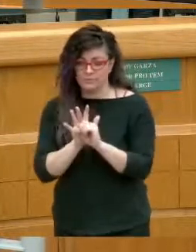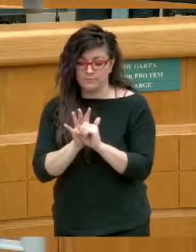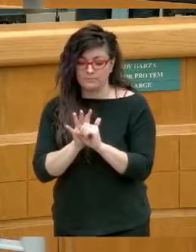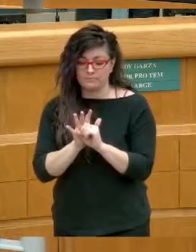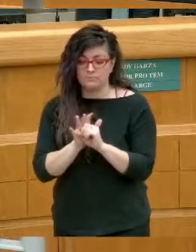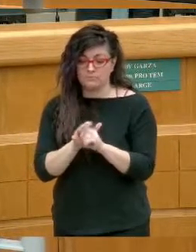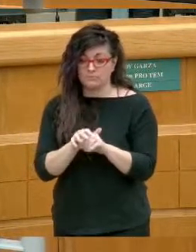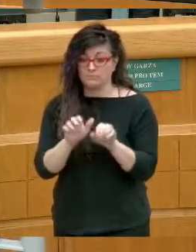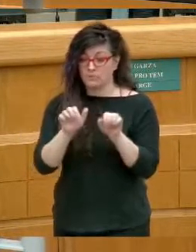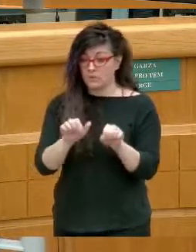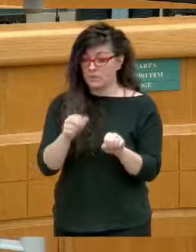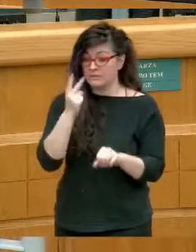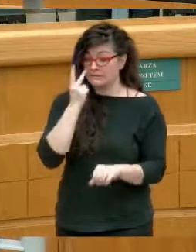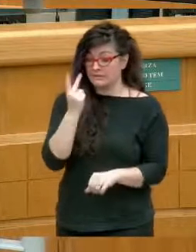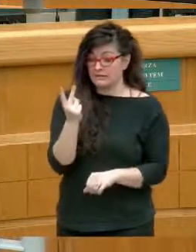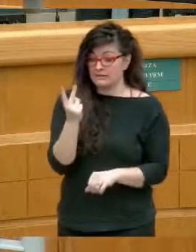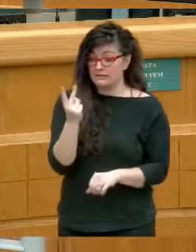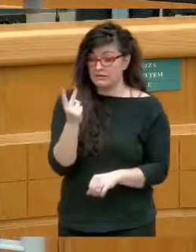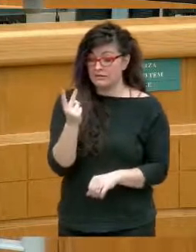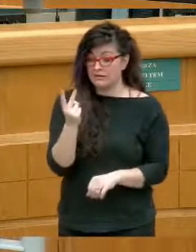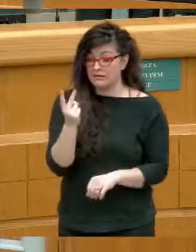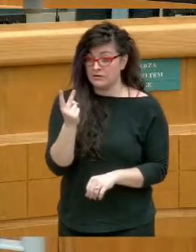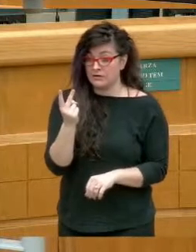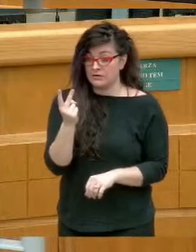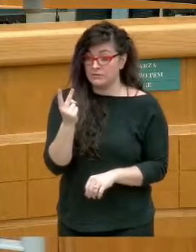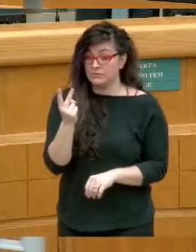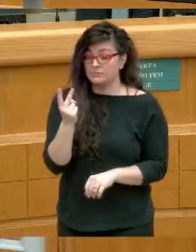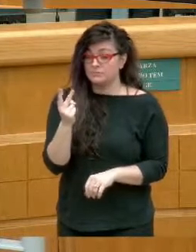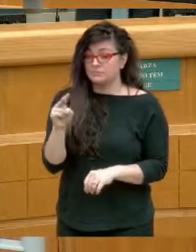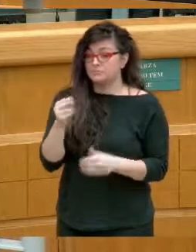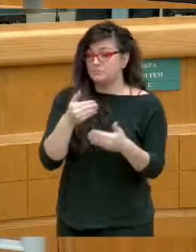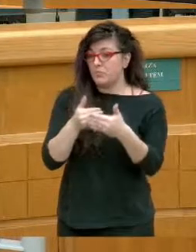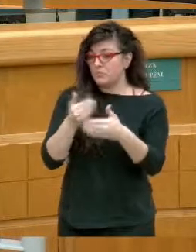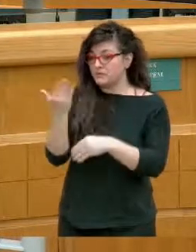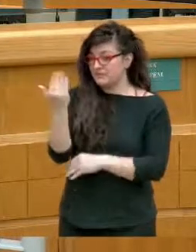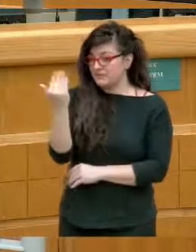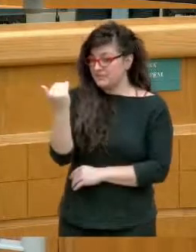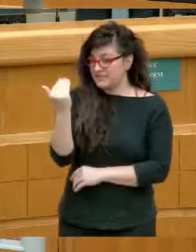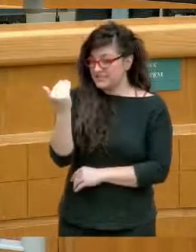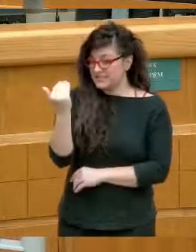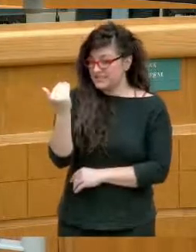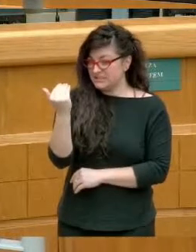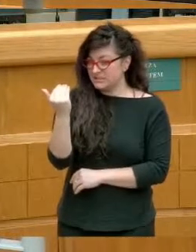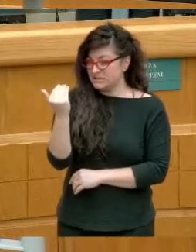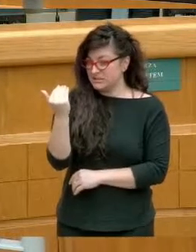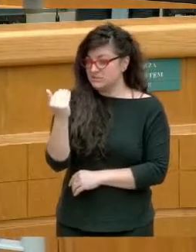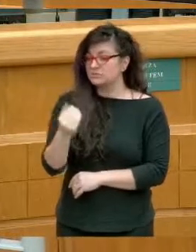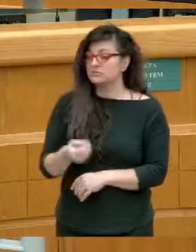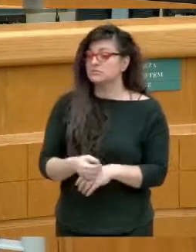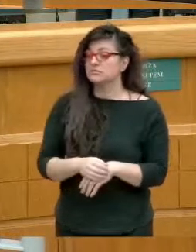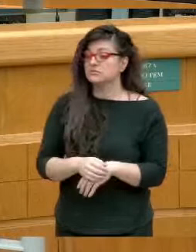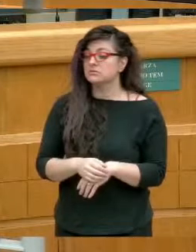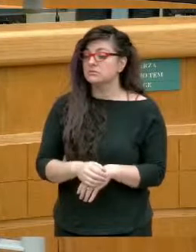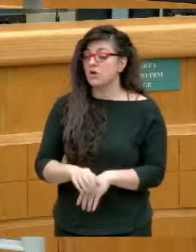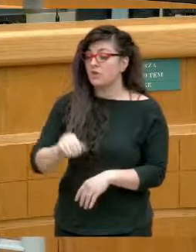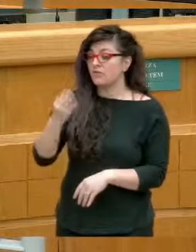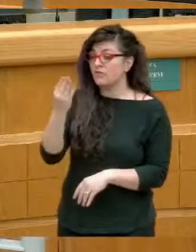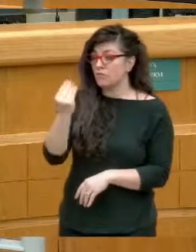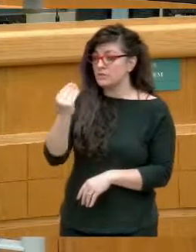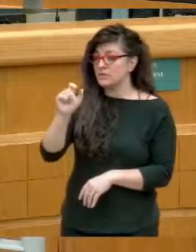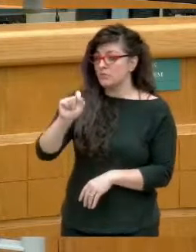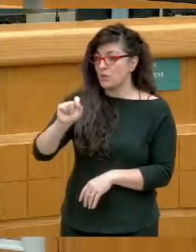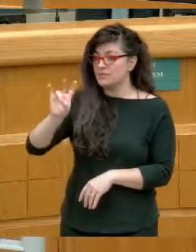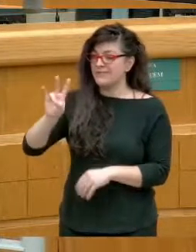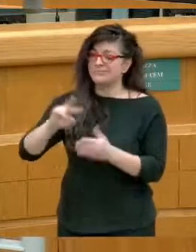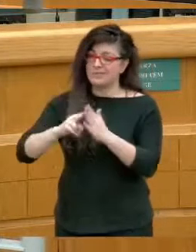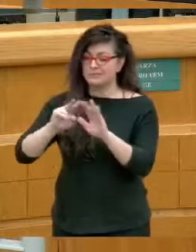you can see today is over here at almost 15, we're at 14.7 or 15 cases